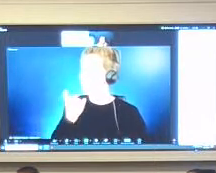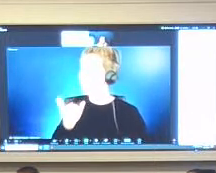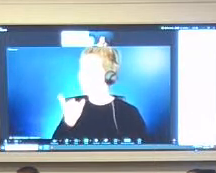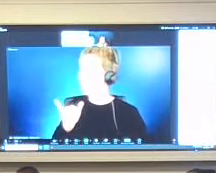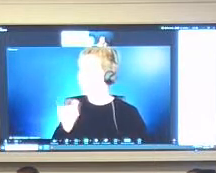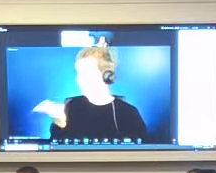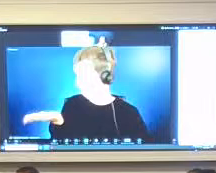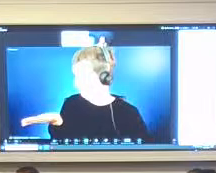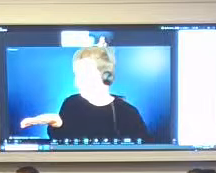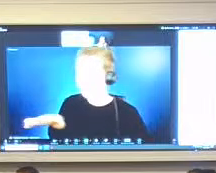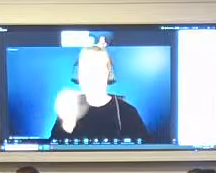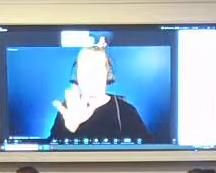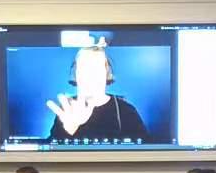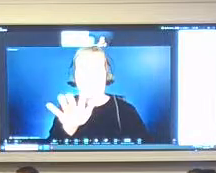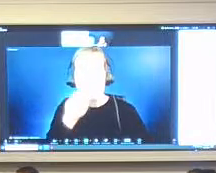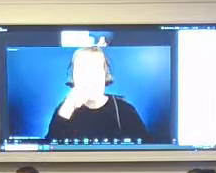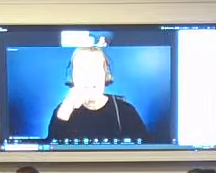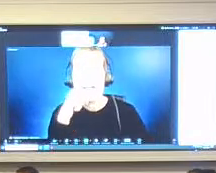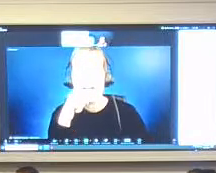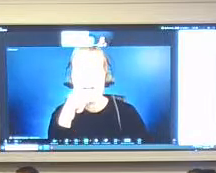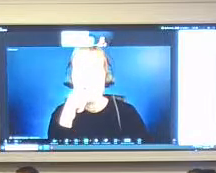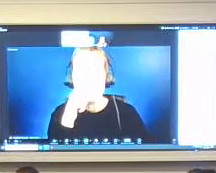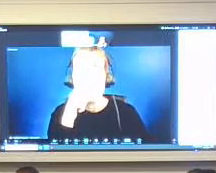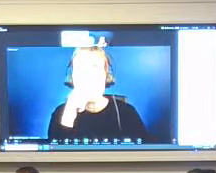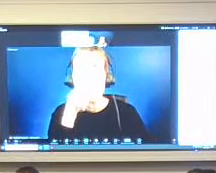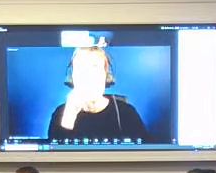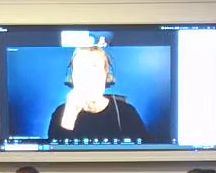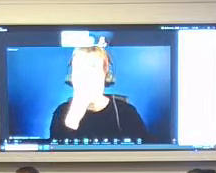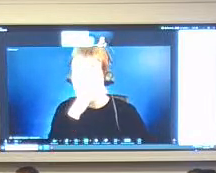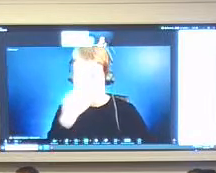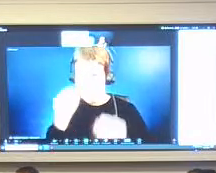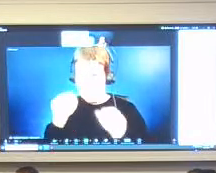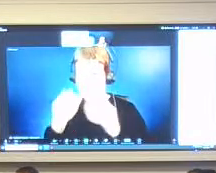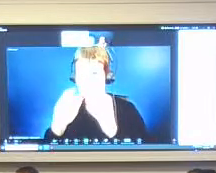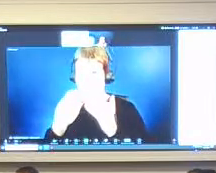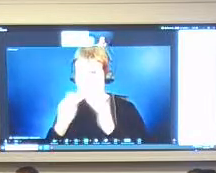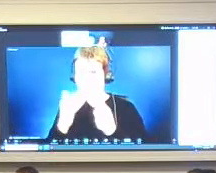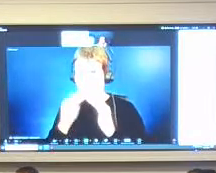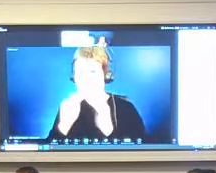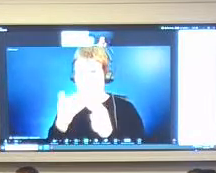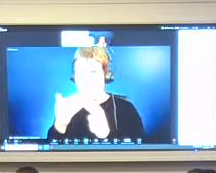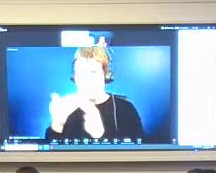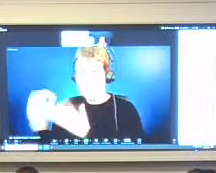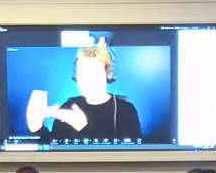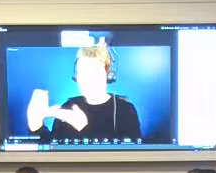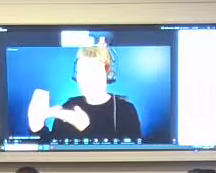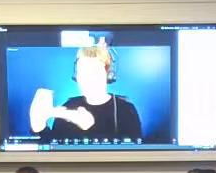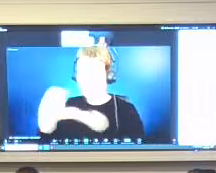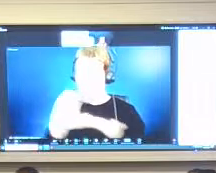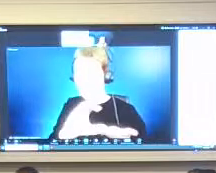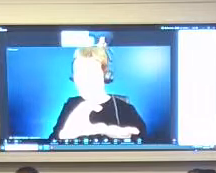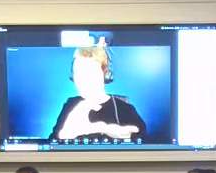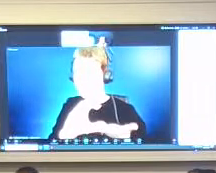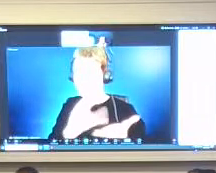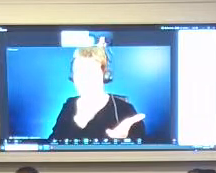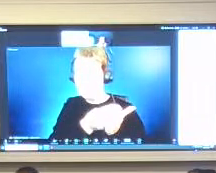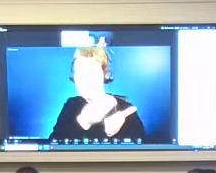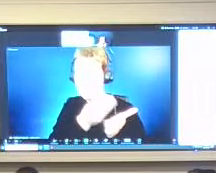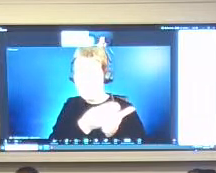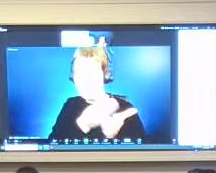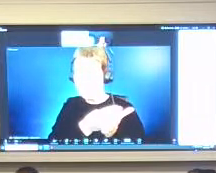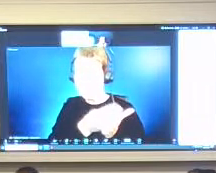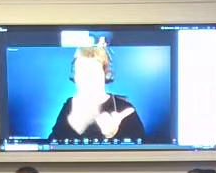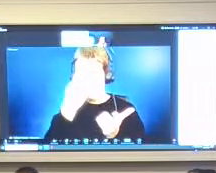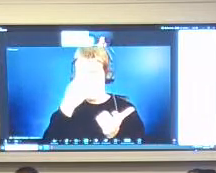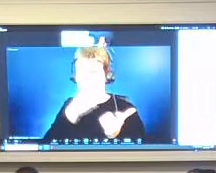Can we get the city to expend us a few funds to purchase snacks, etc.?